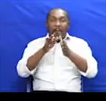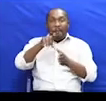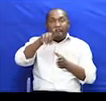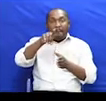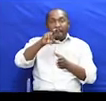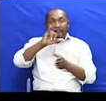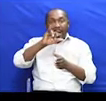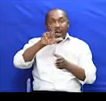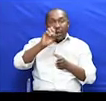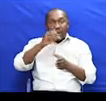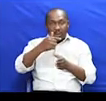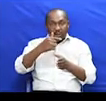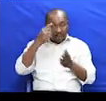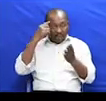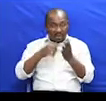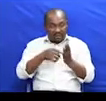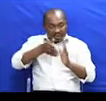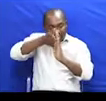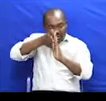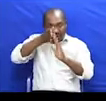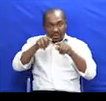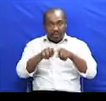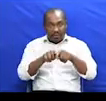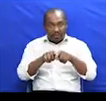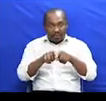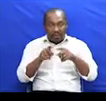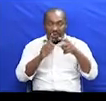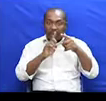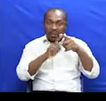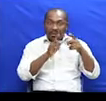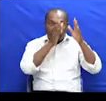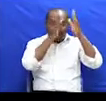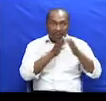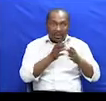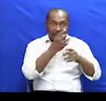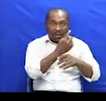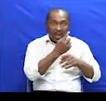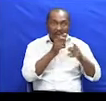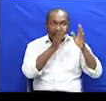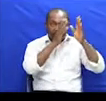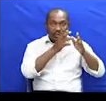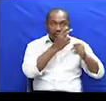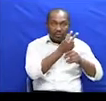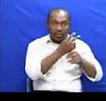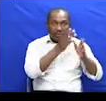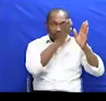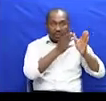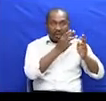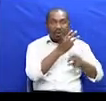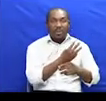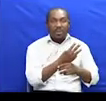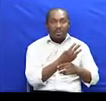conduct experiment 1, we go for experiment 2, and then experiment 3. We need